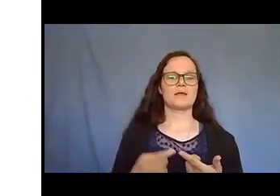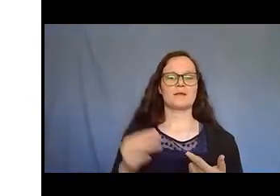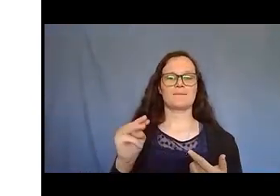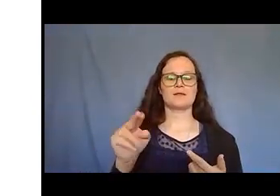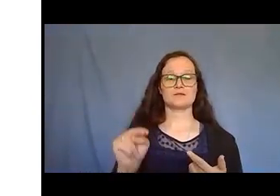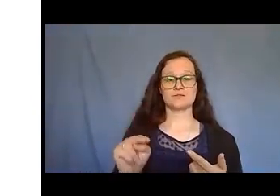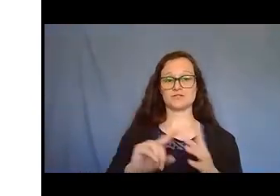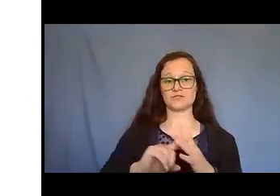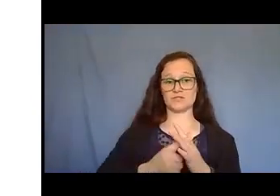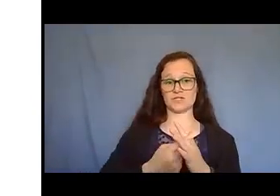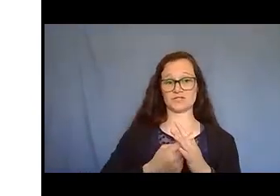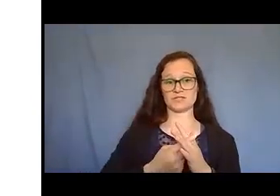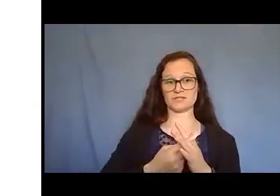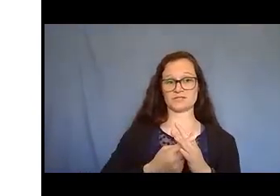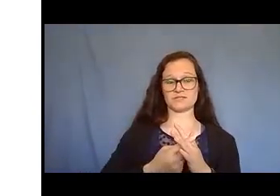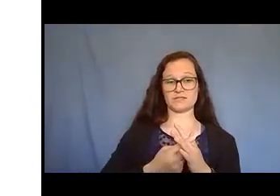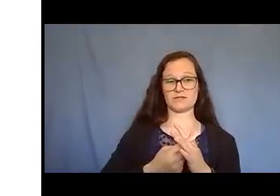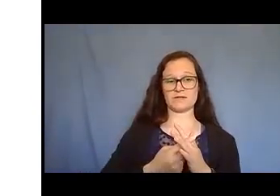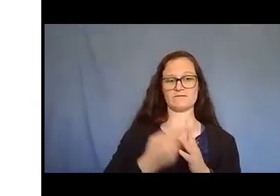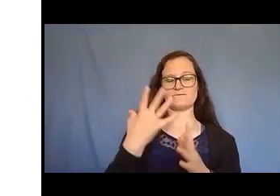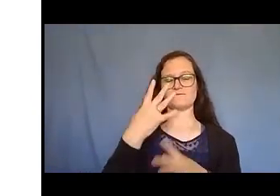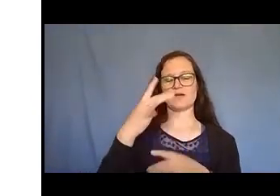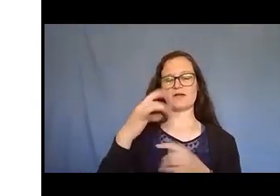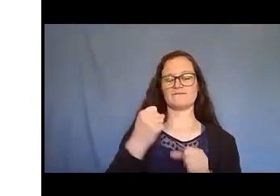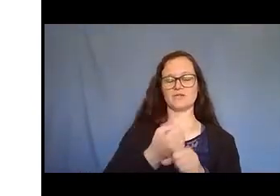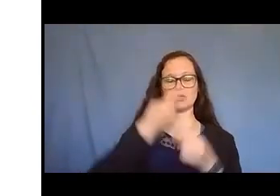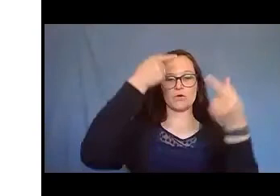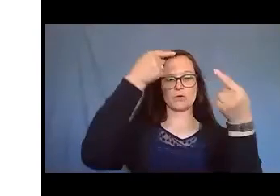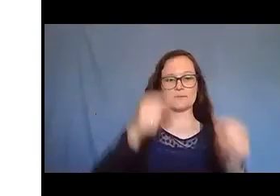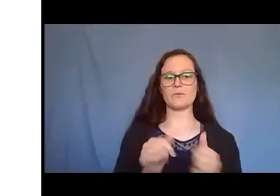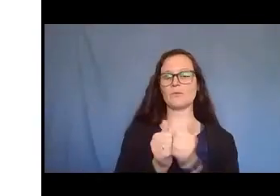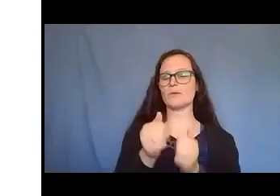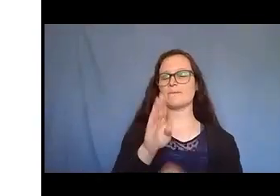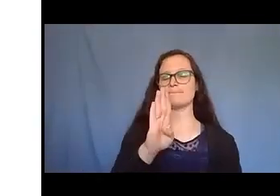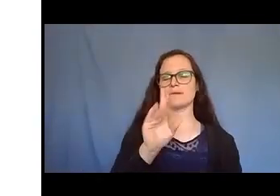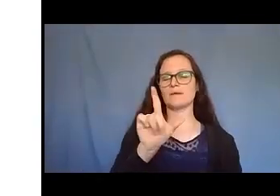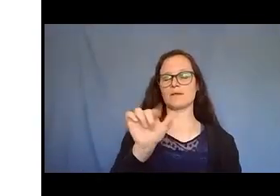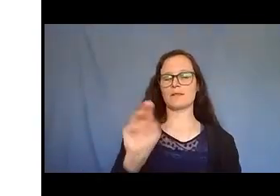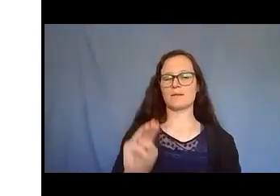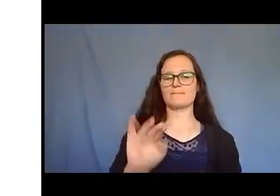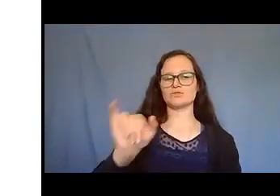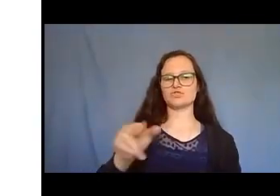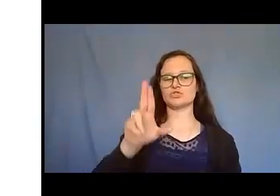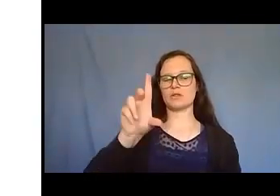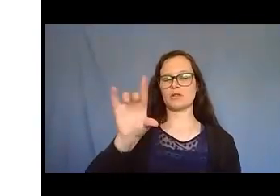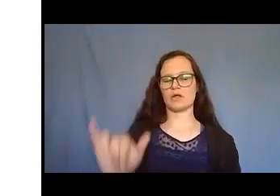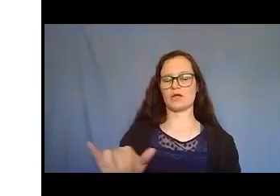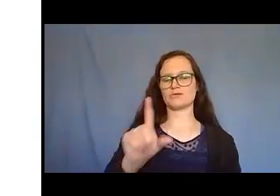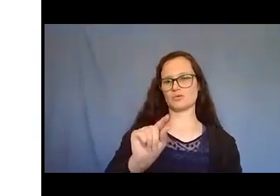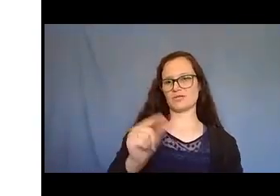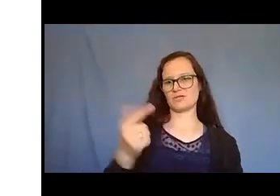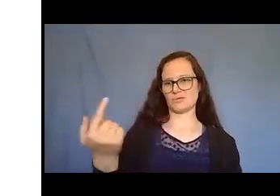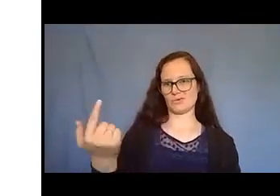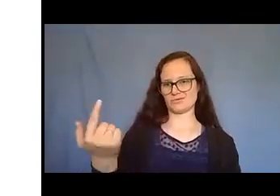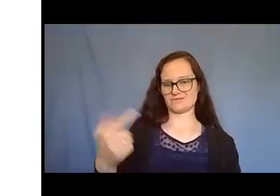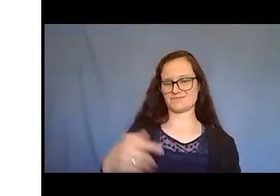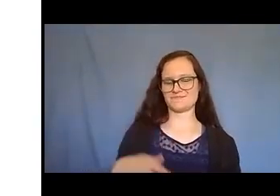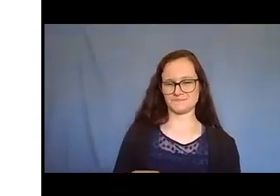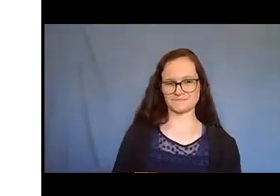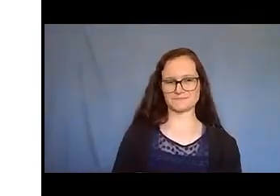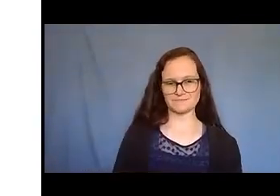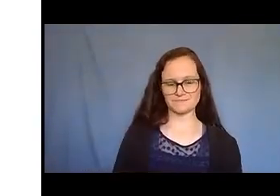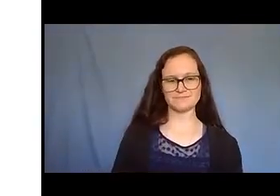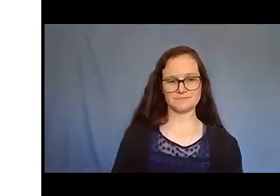at the beginning of our next 5-year agreement with the BLM in July 2021. So shortly after that starts, we'll